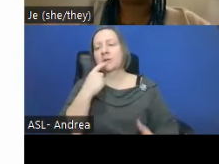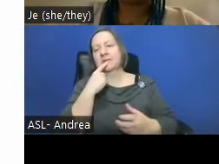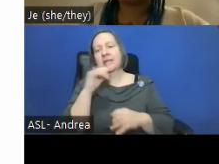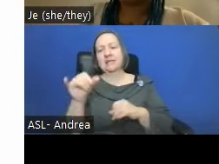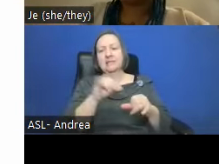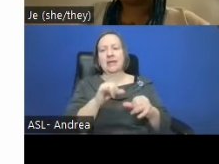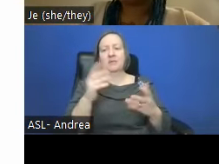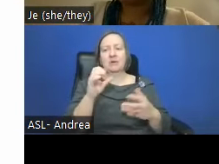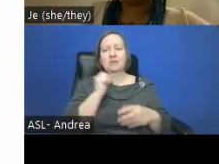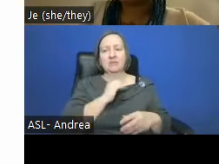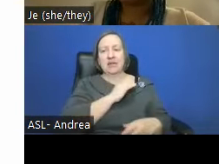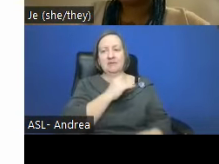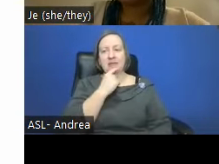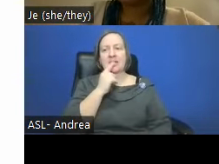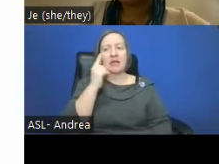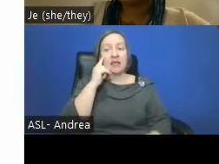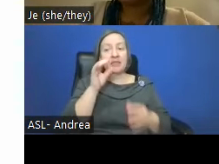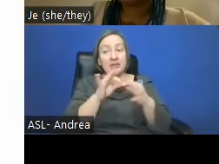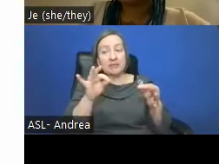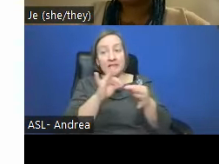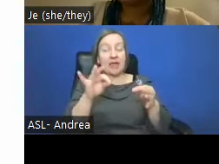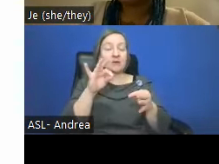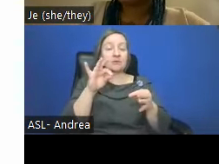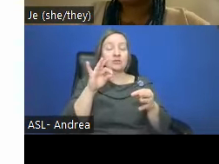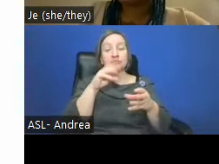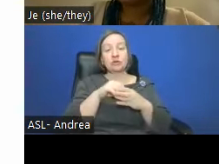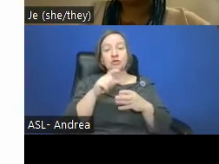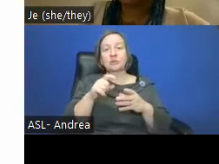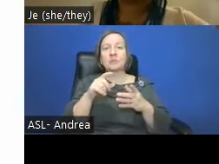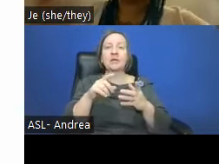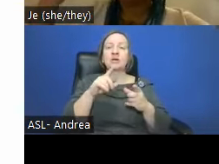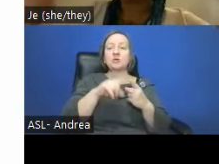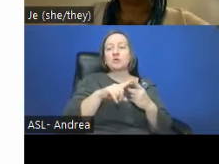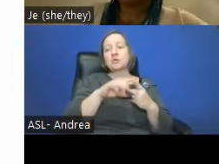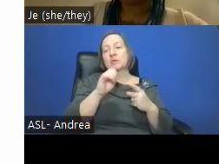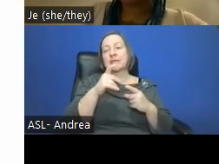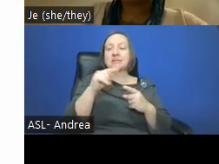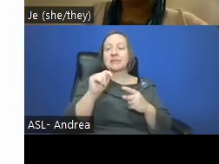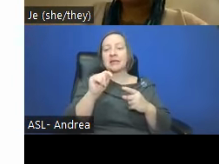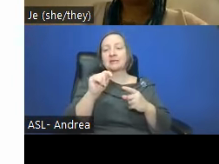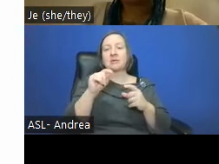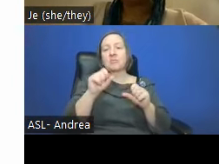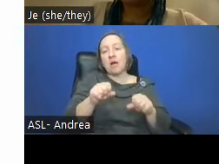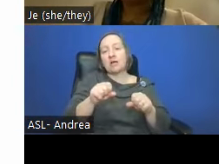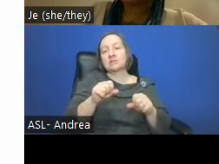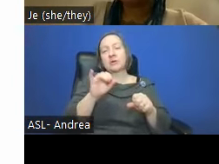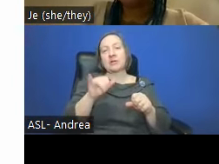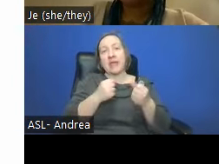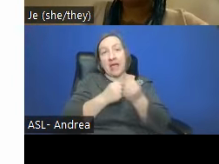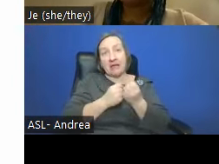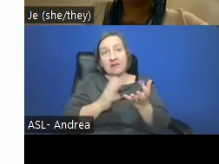that probably should go in this document should be, to the extent possible, the advocate will be appropriately culturally too. Yeah,